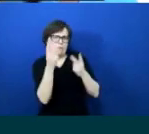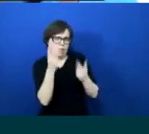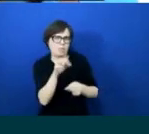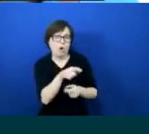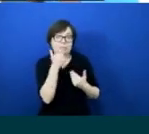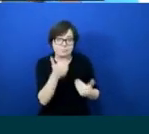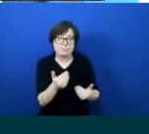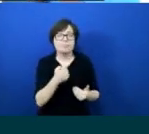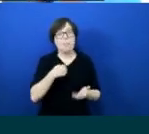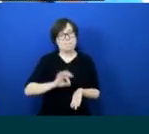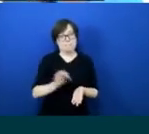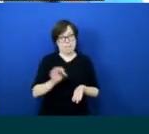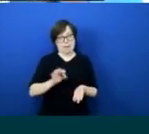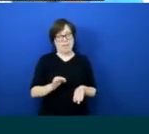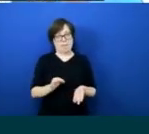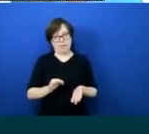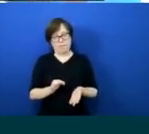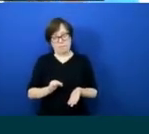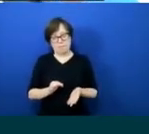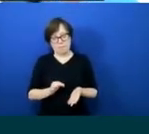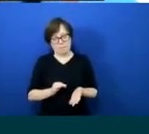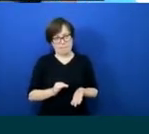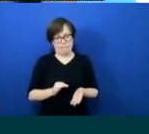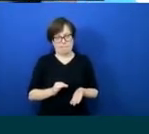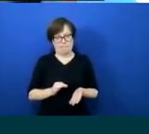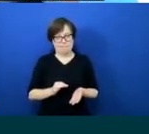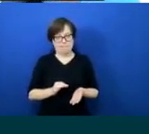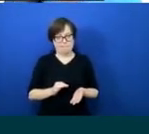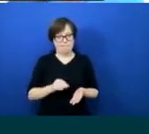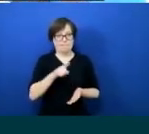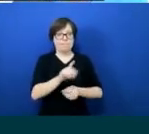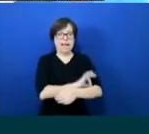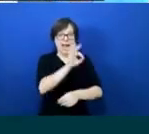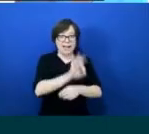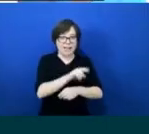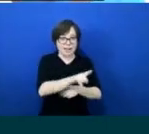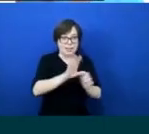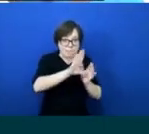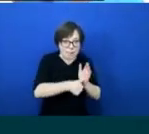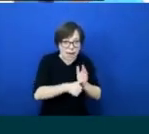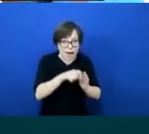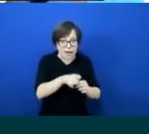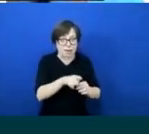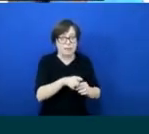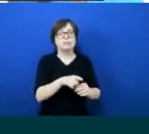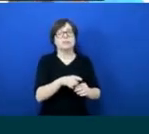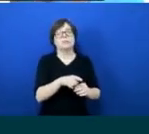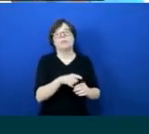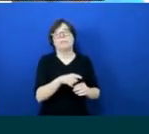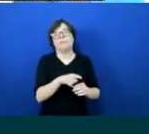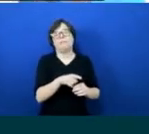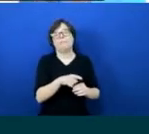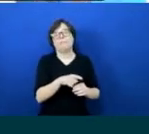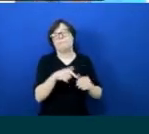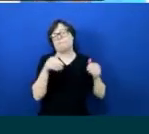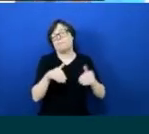the urban planners and the municipality staff and the maybe a neighboring municipality